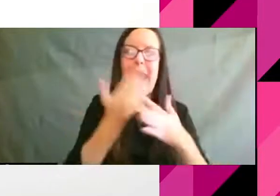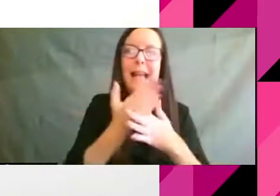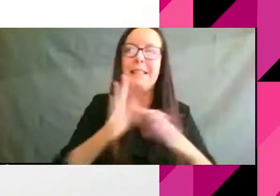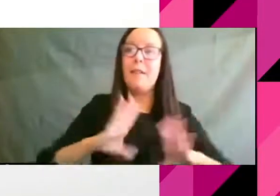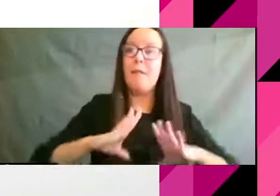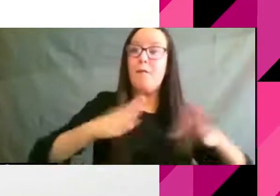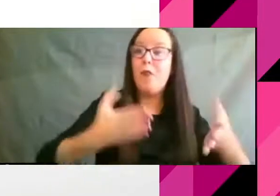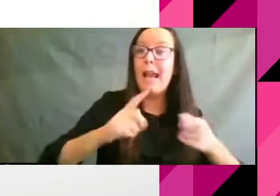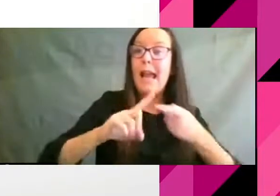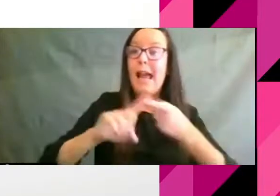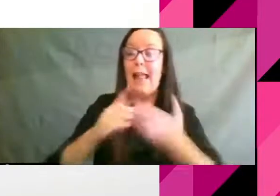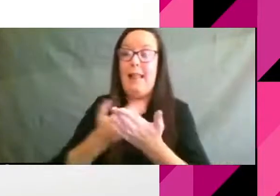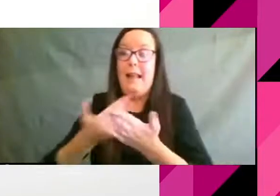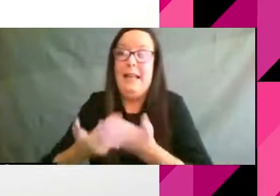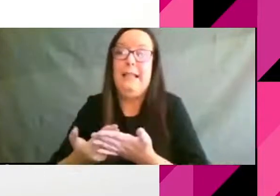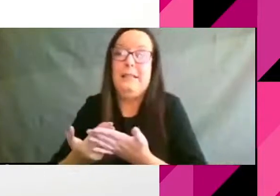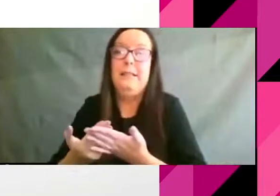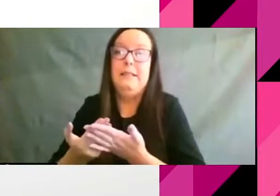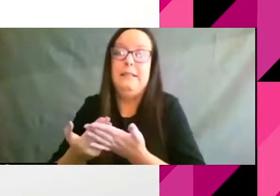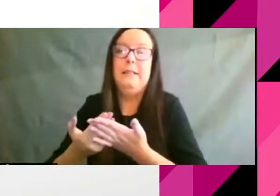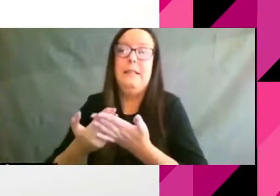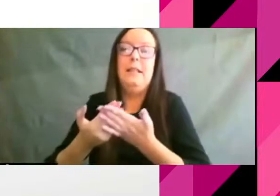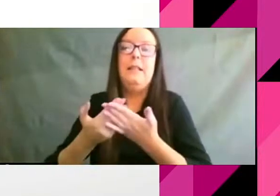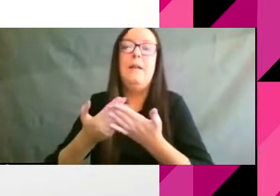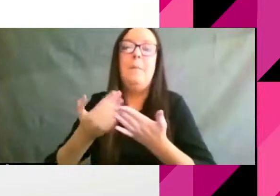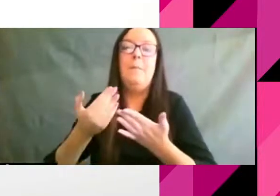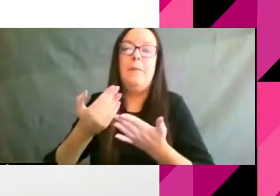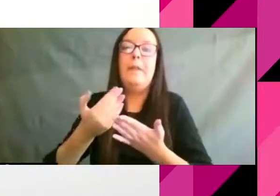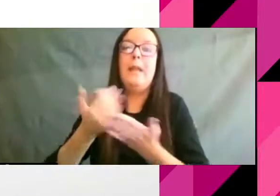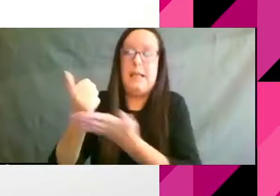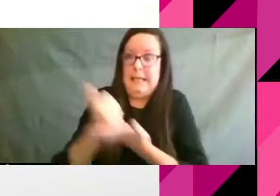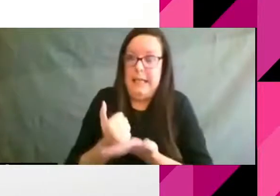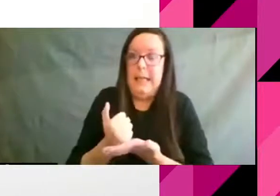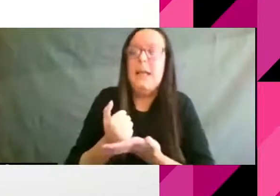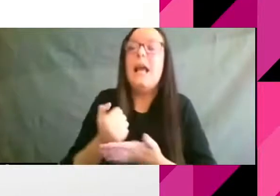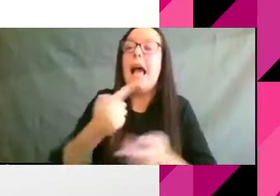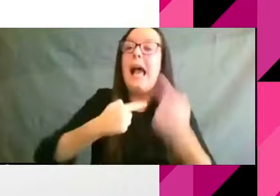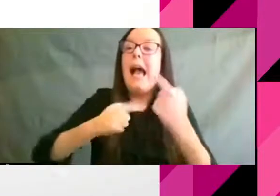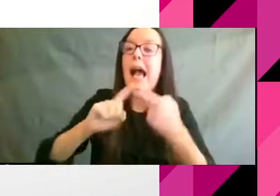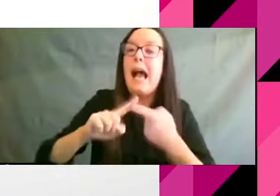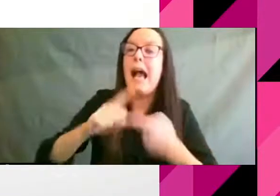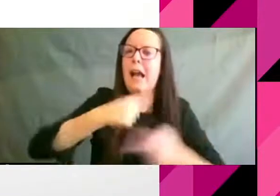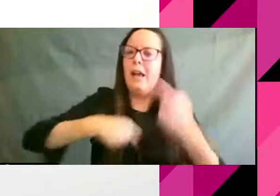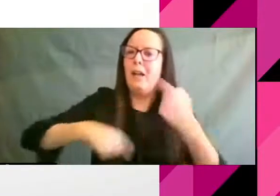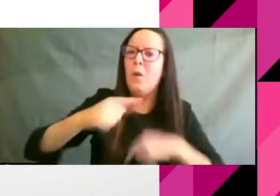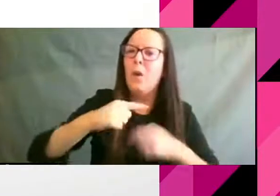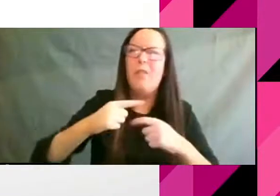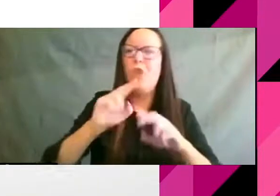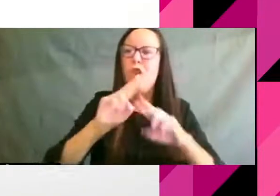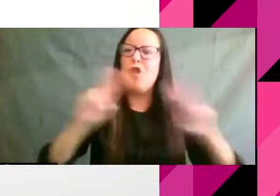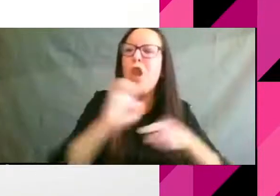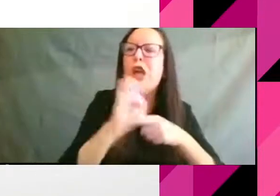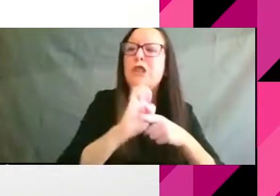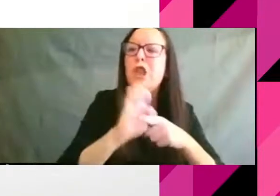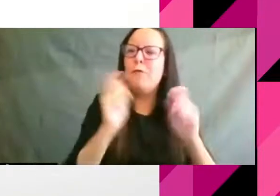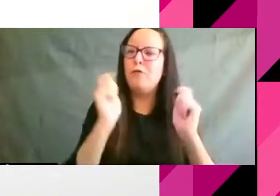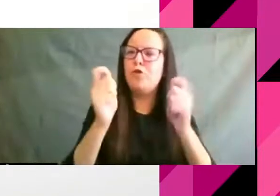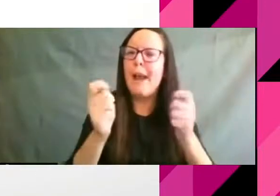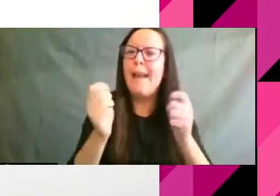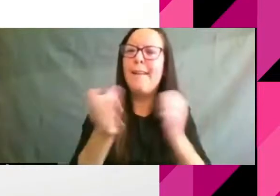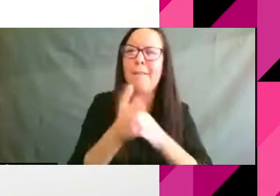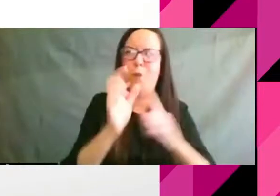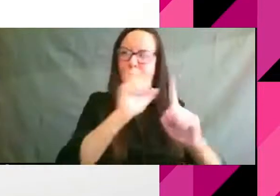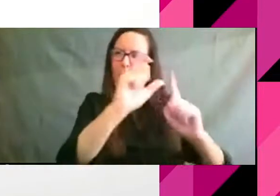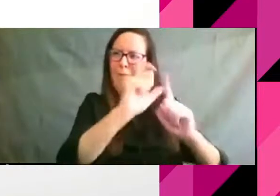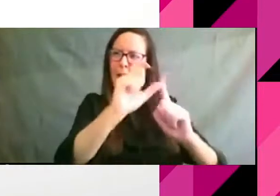assistance. And of course, we are witnessing a lack of training of the professionals working in the field of justice to